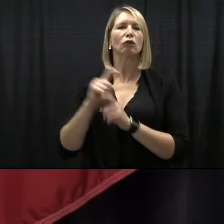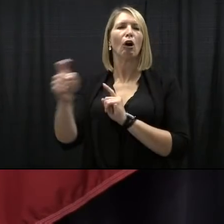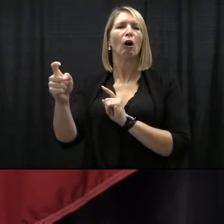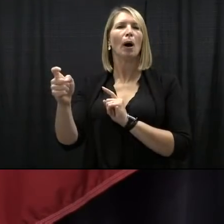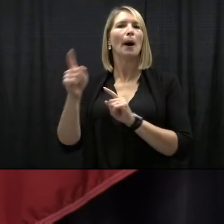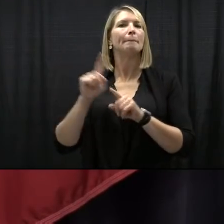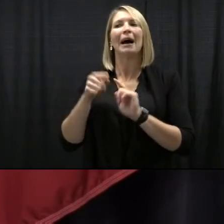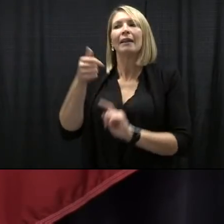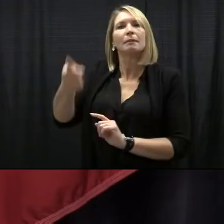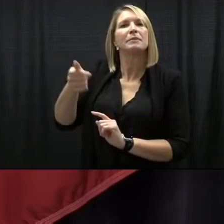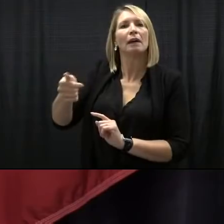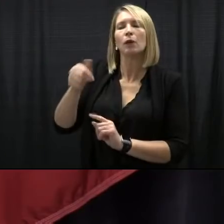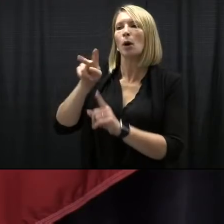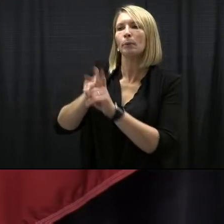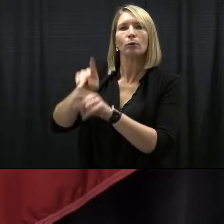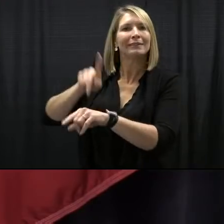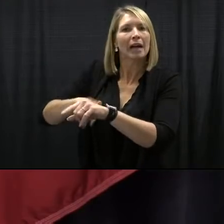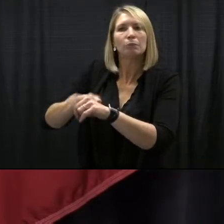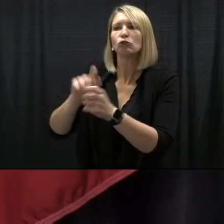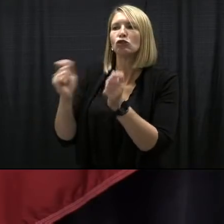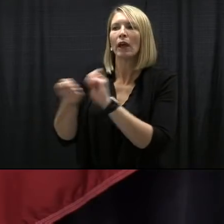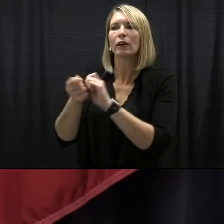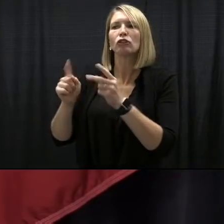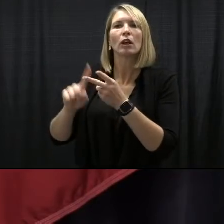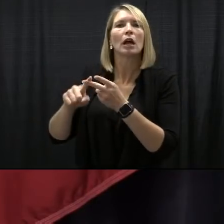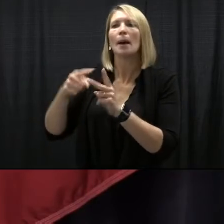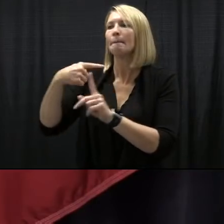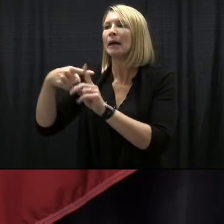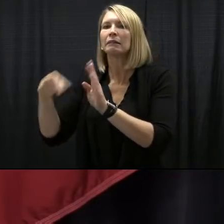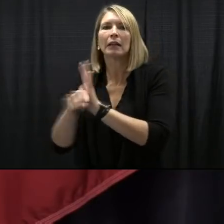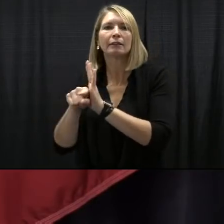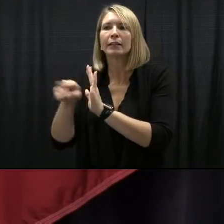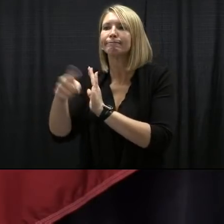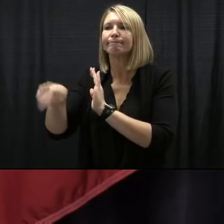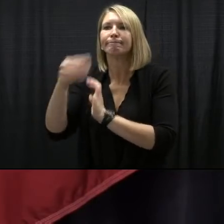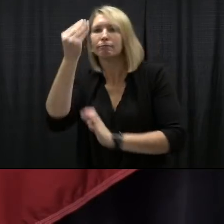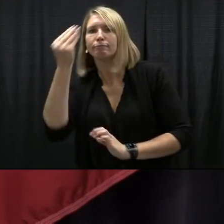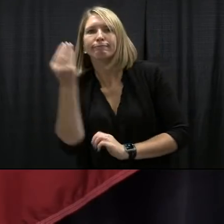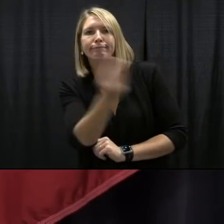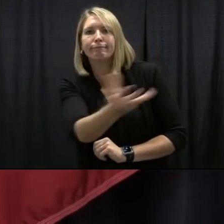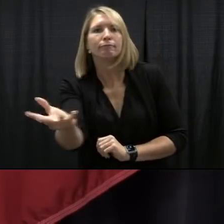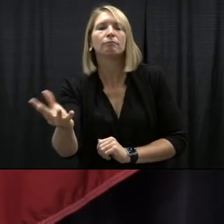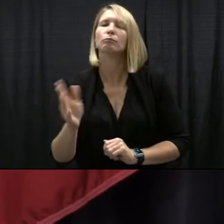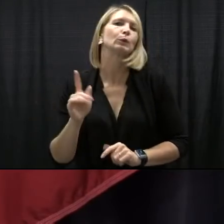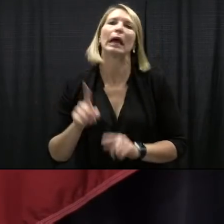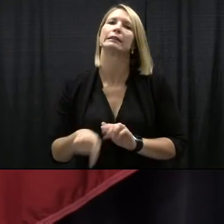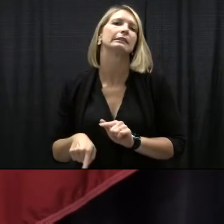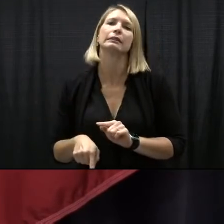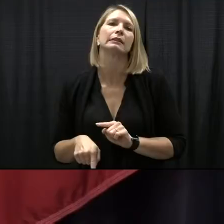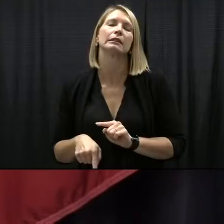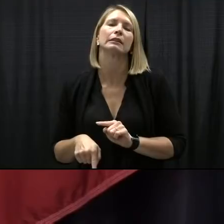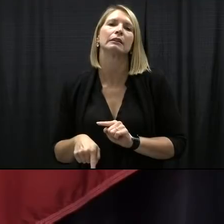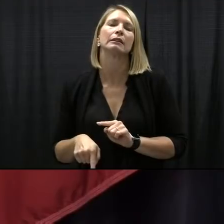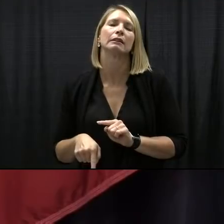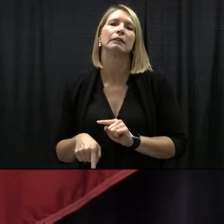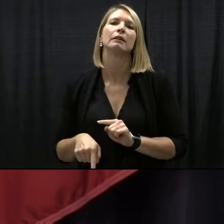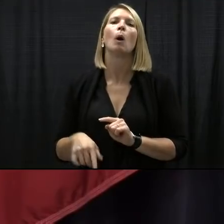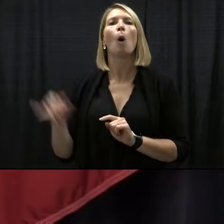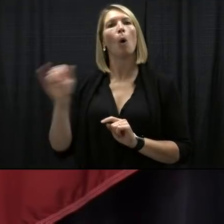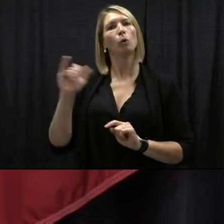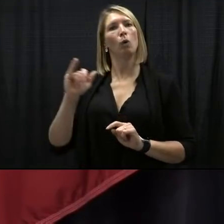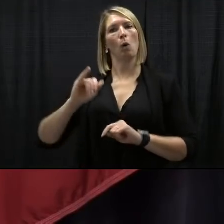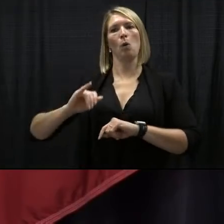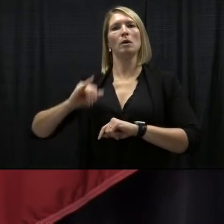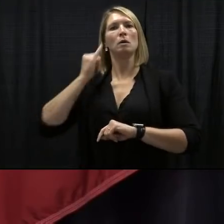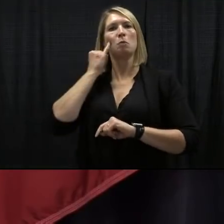change an appointment time, or give you your results. Please follow the advice of public health when you are symptomatic, a part of a public exposure